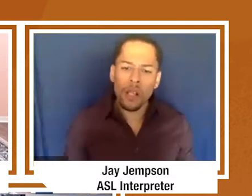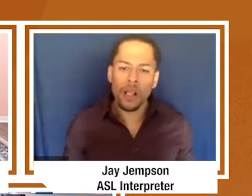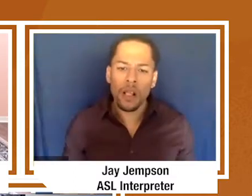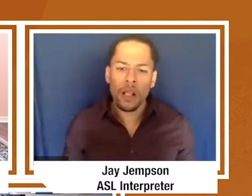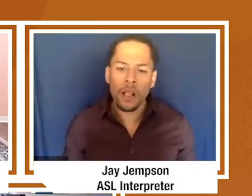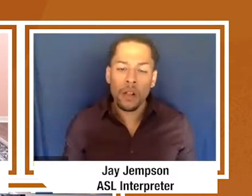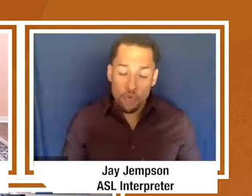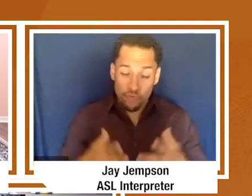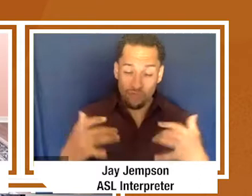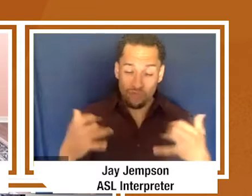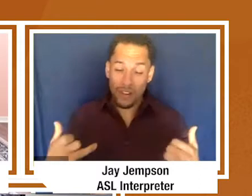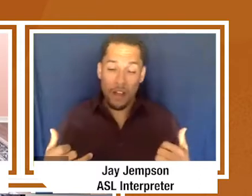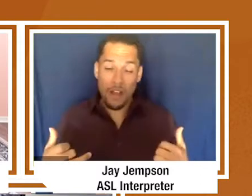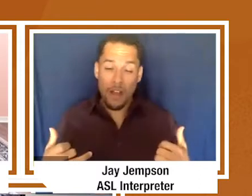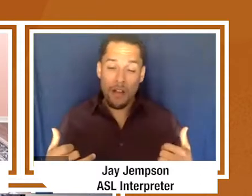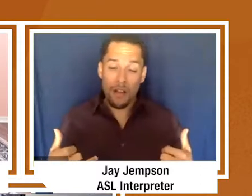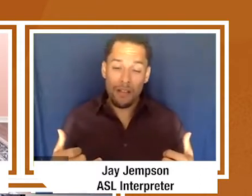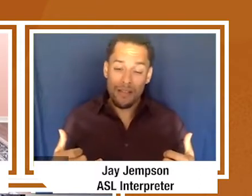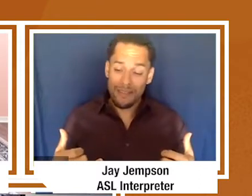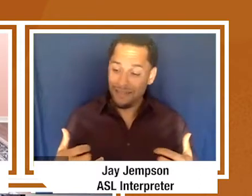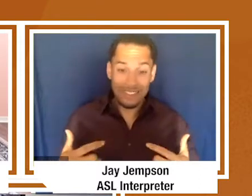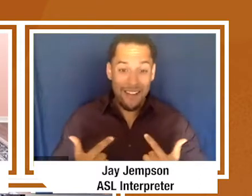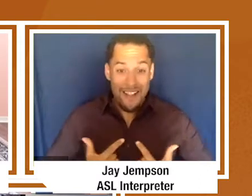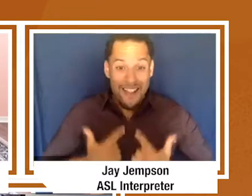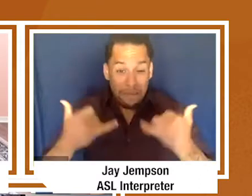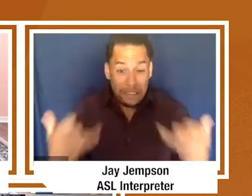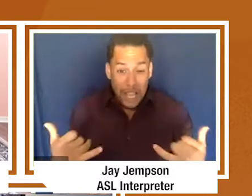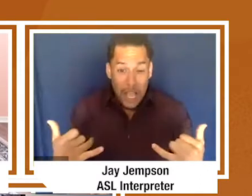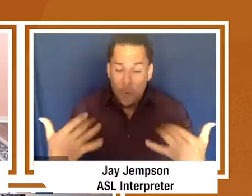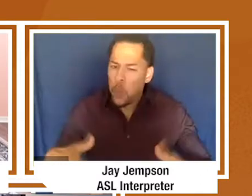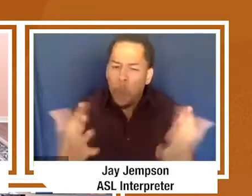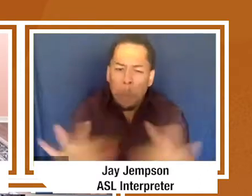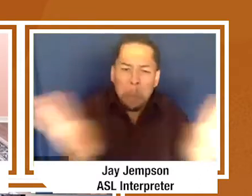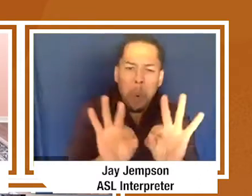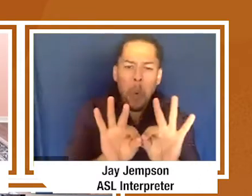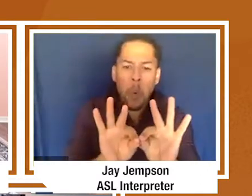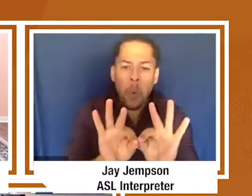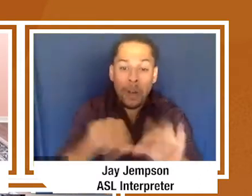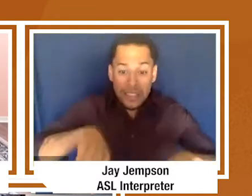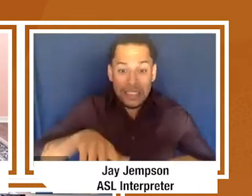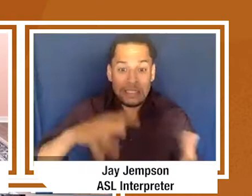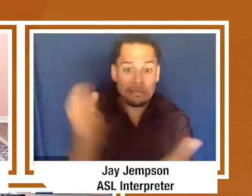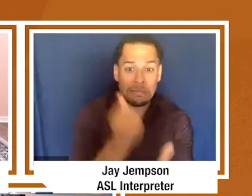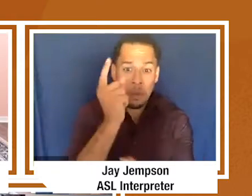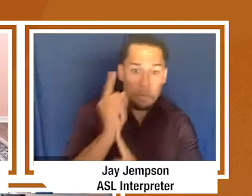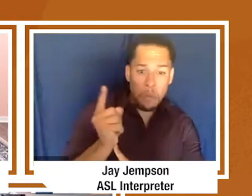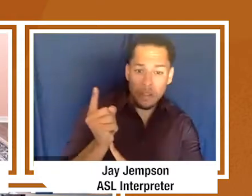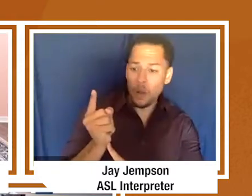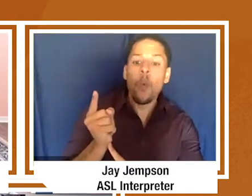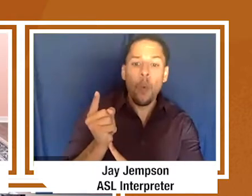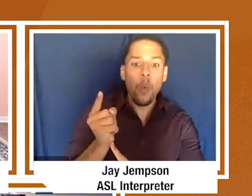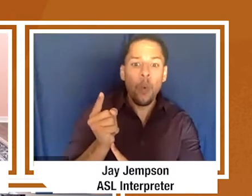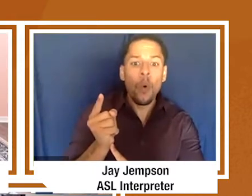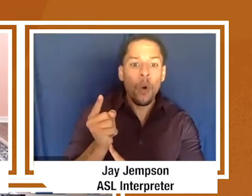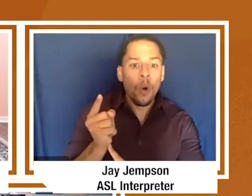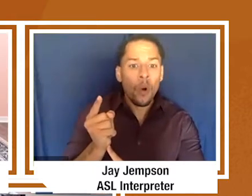time in our lives is critical. This is like the moment, right? This is like, if this is the time you're